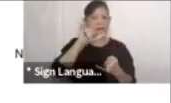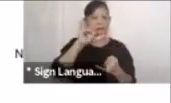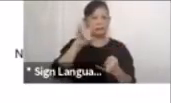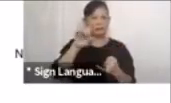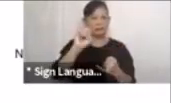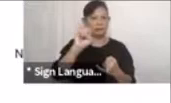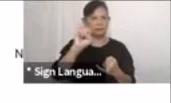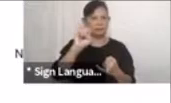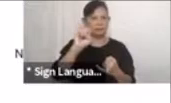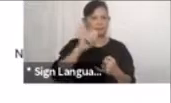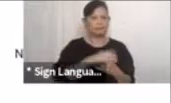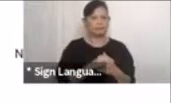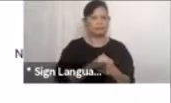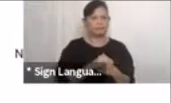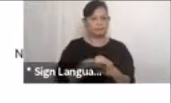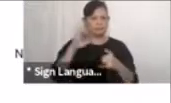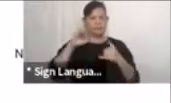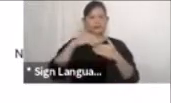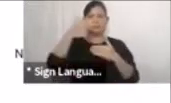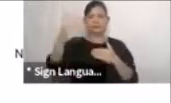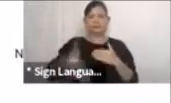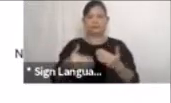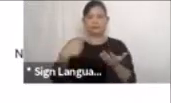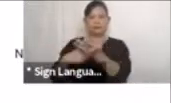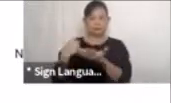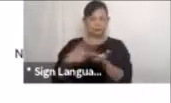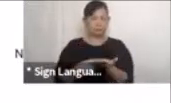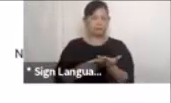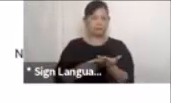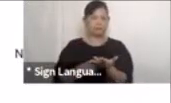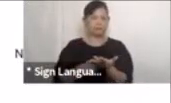So one thing we discussed was that